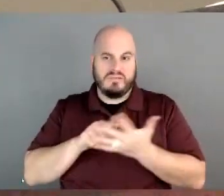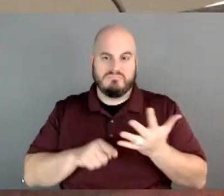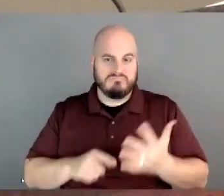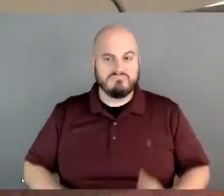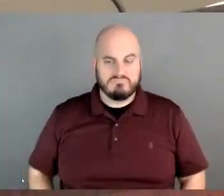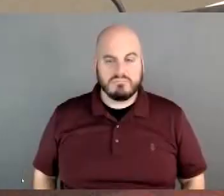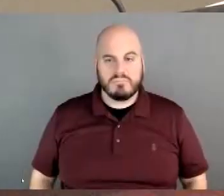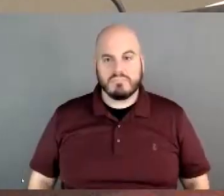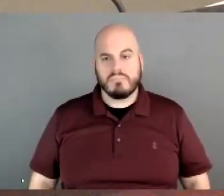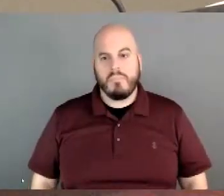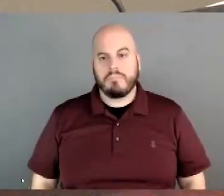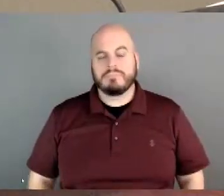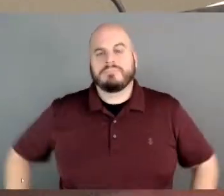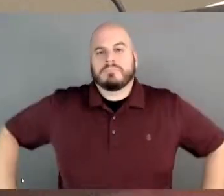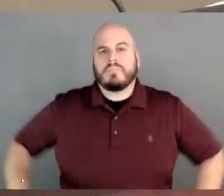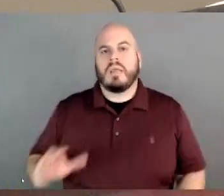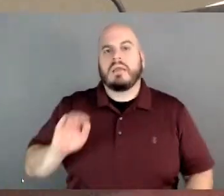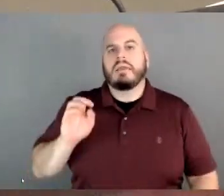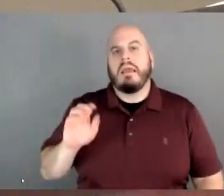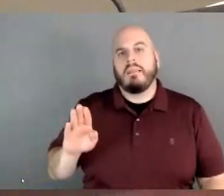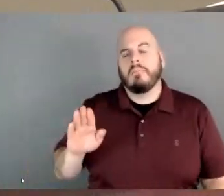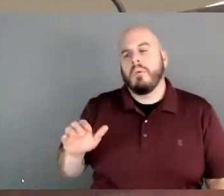Cody, I want to commend you, man.